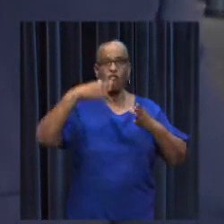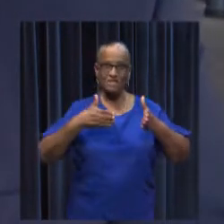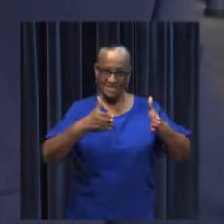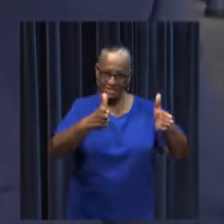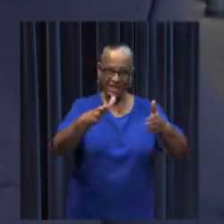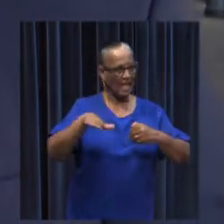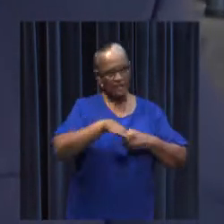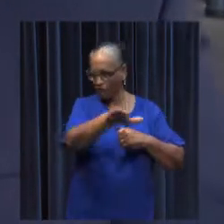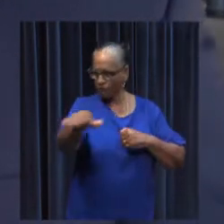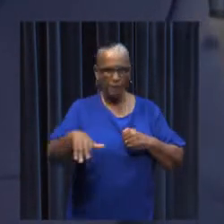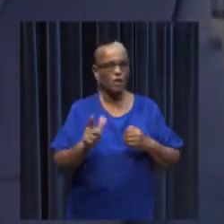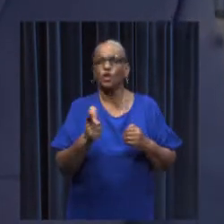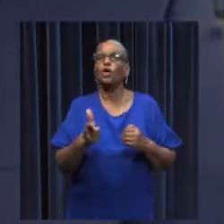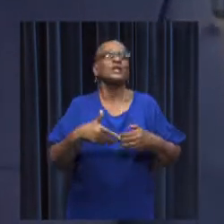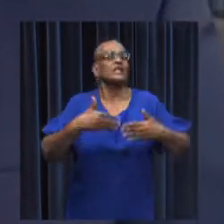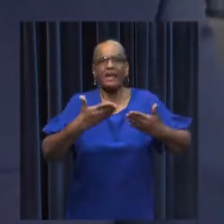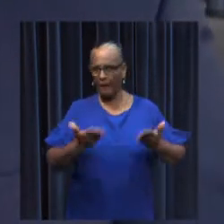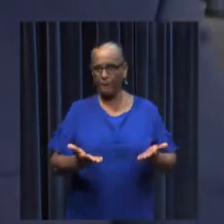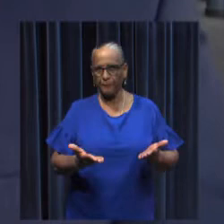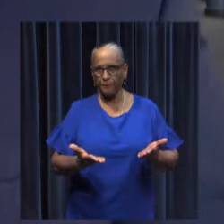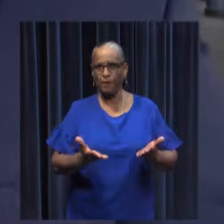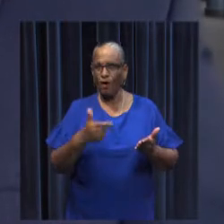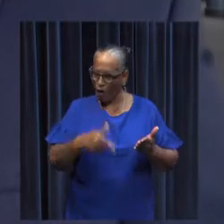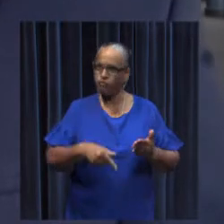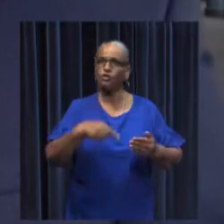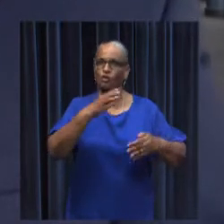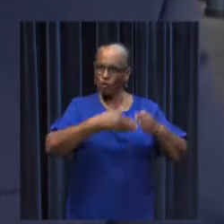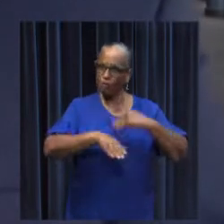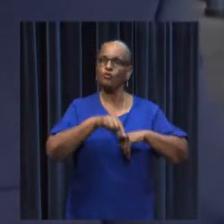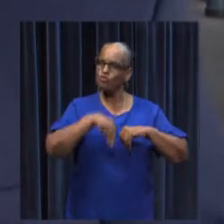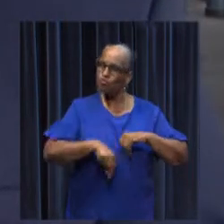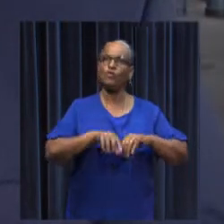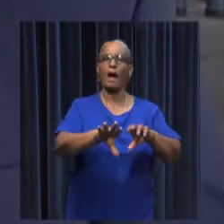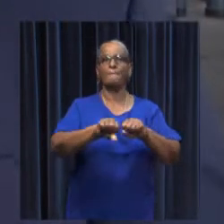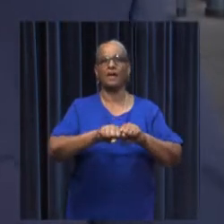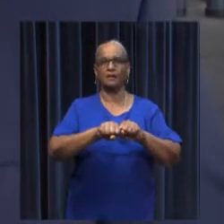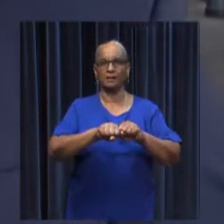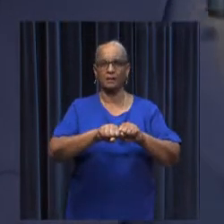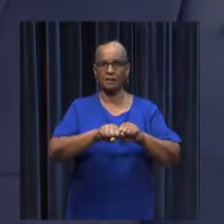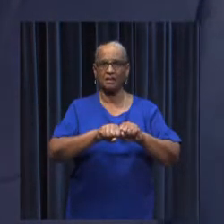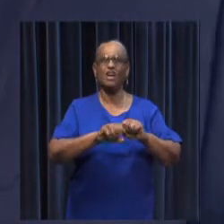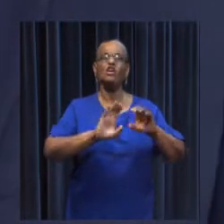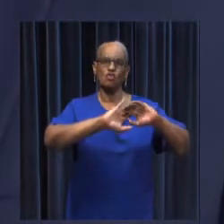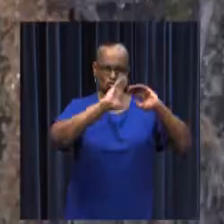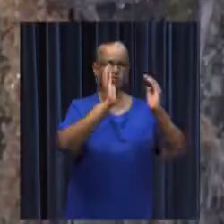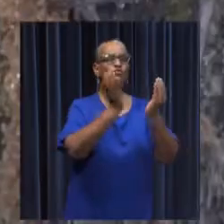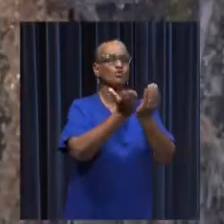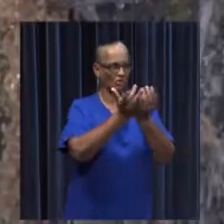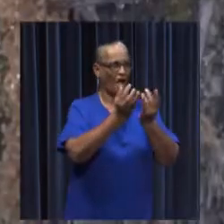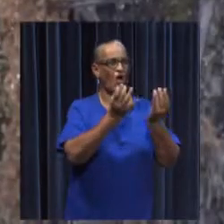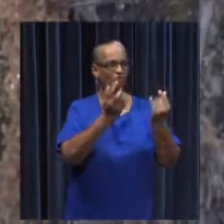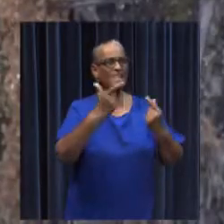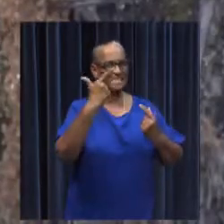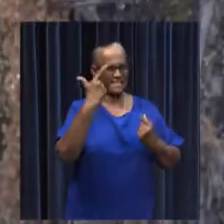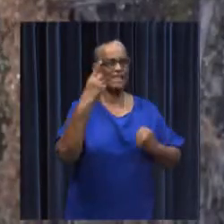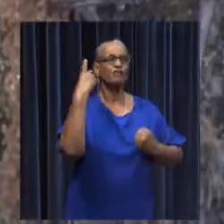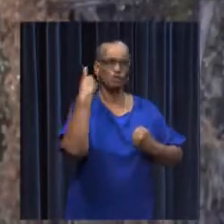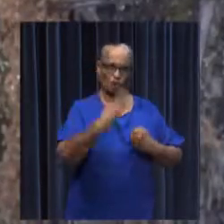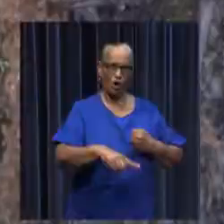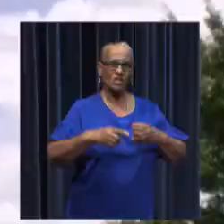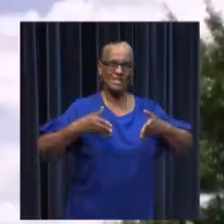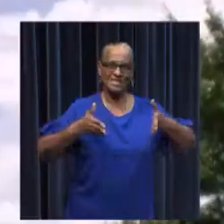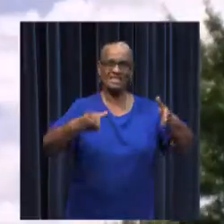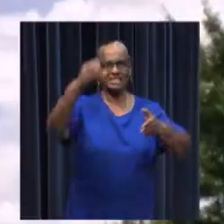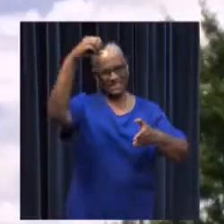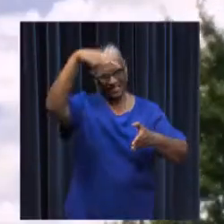LED lamps, and street or areas that were unforeseeable with street lamps are now addressed. In total,